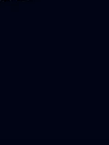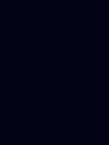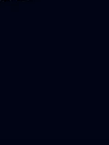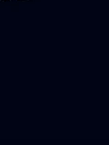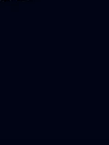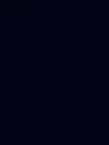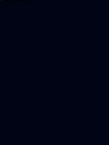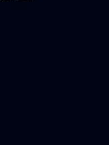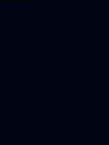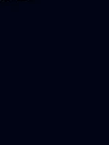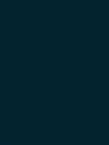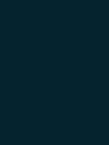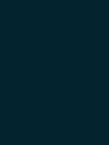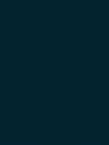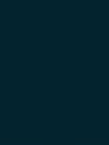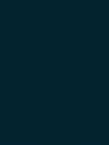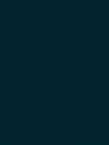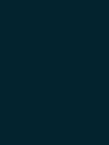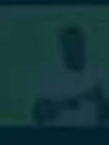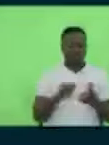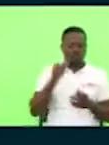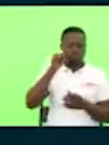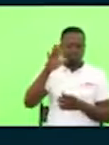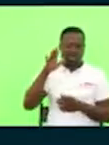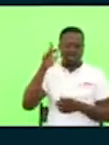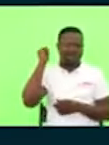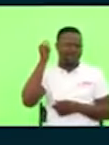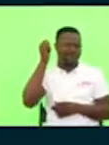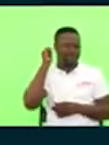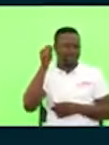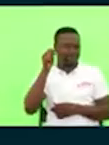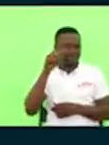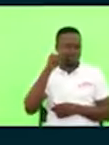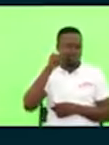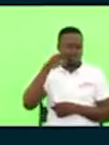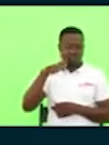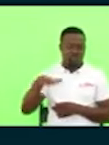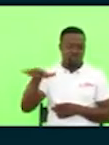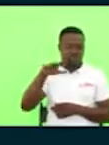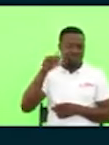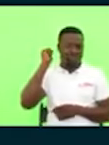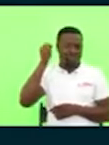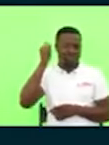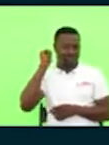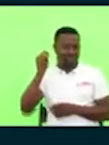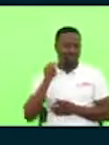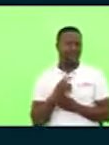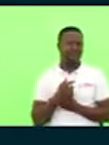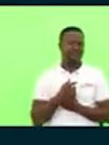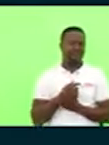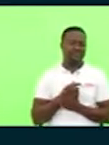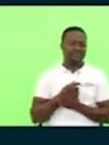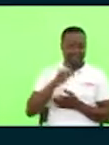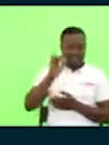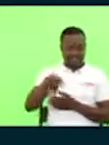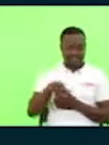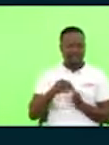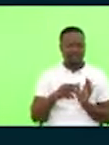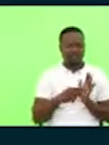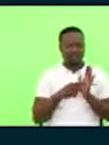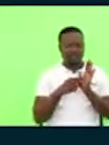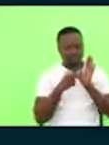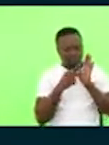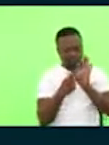four, the woman's testimony. The woman's testimony was also a proof